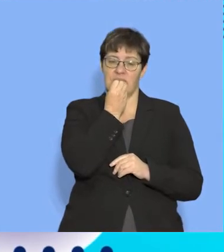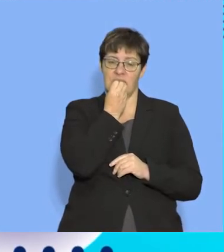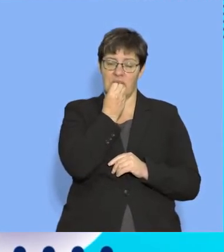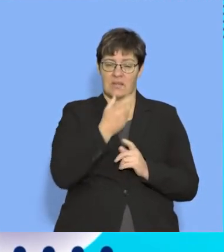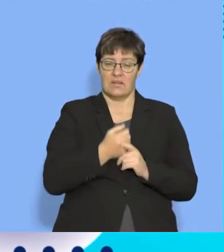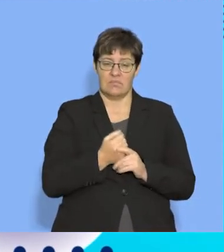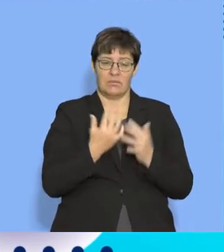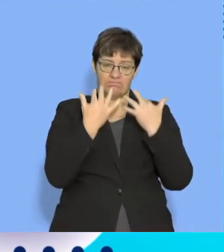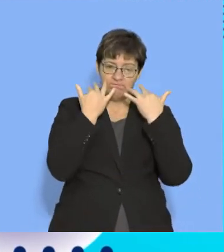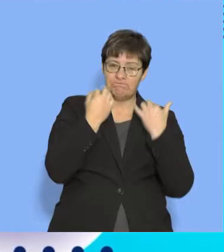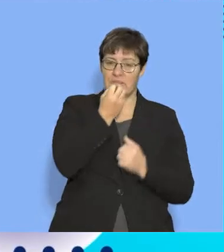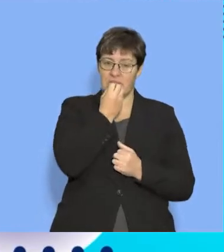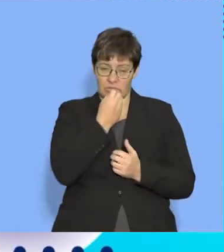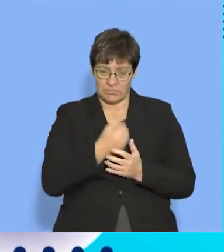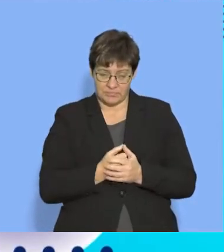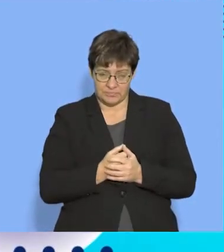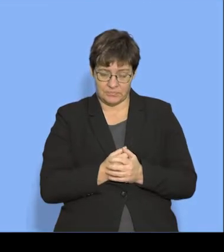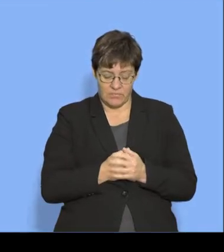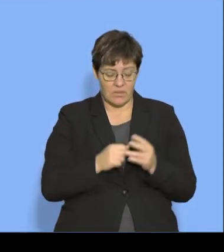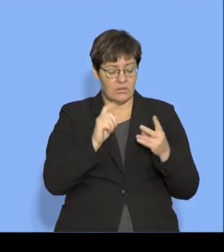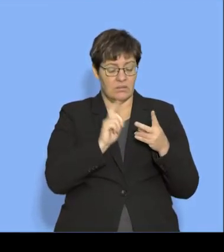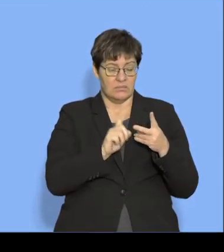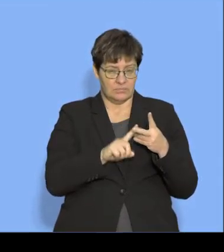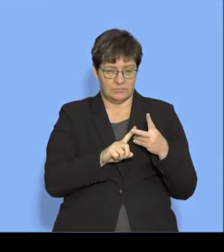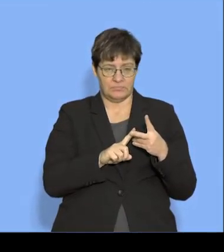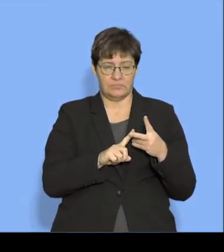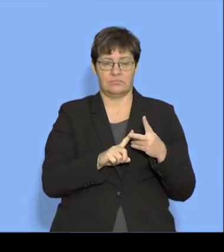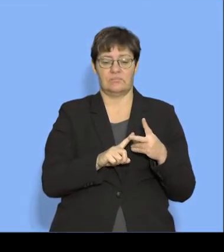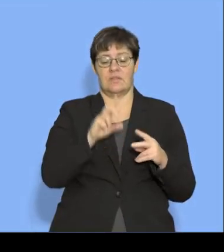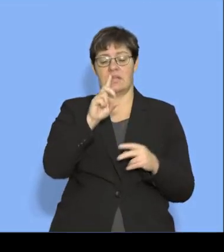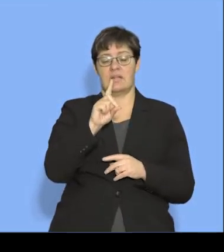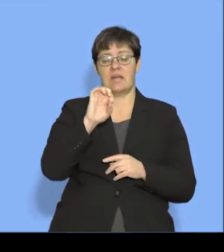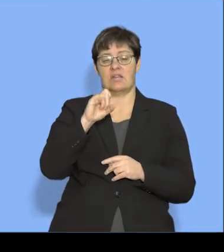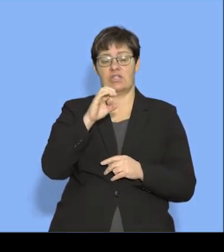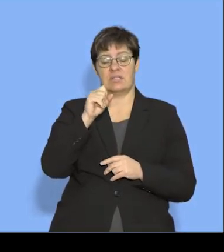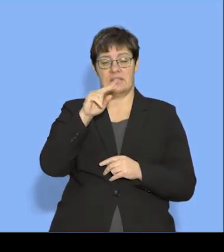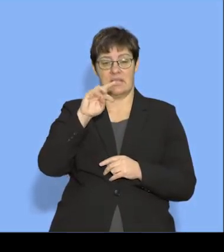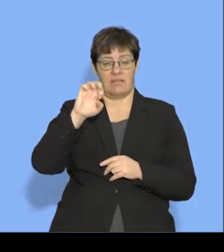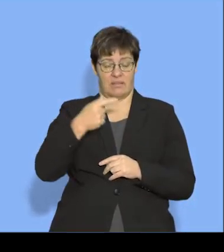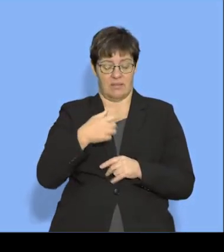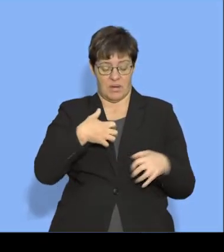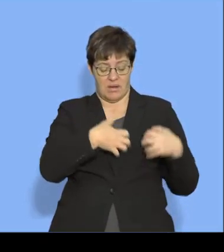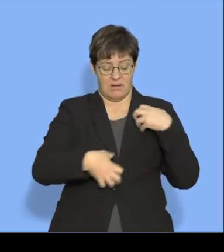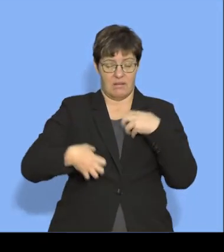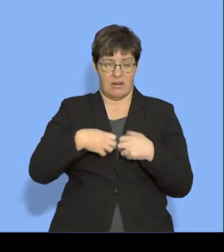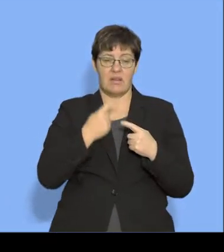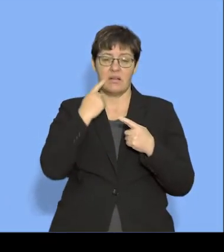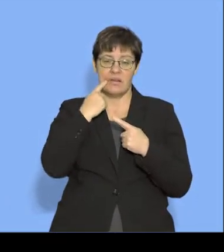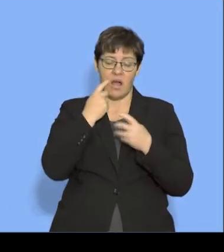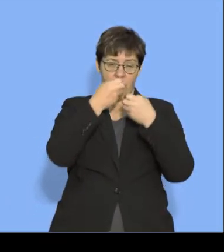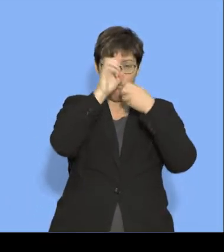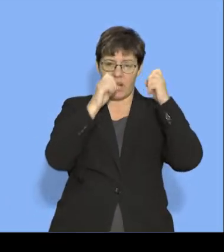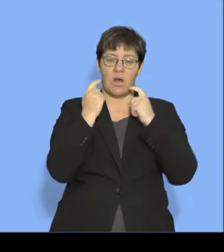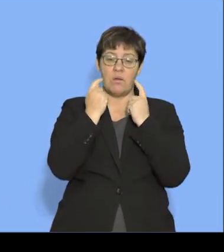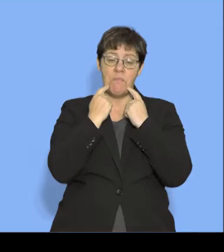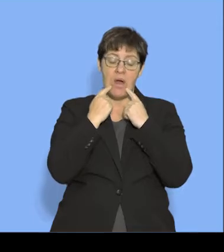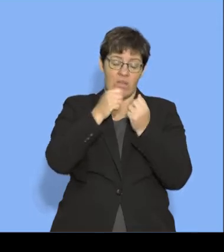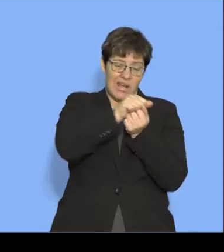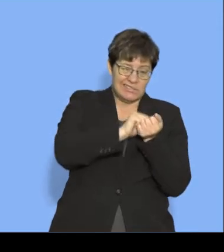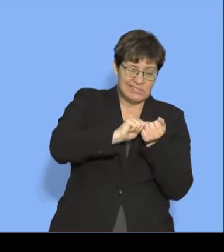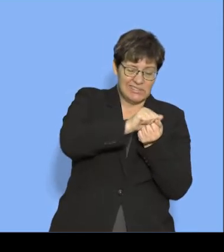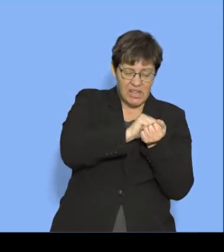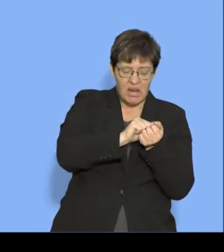we ingest the food. The next bit would be digesting the food. And digestion refers to die, again, breaking down.